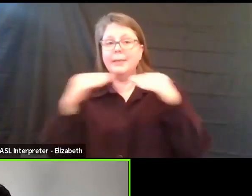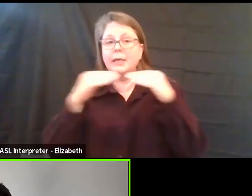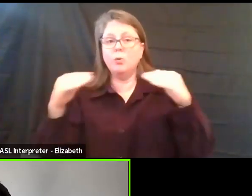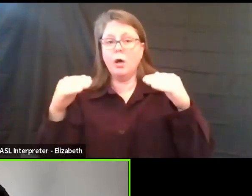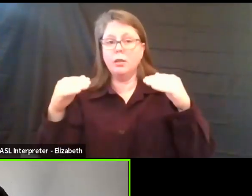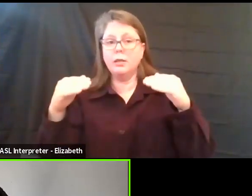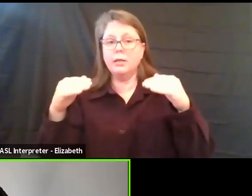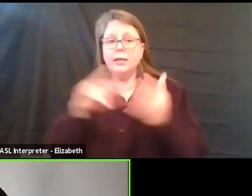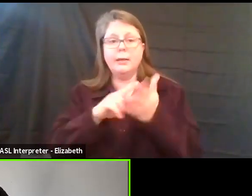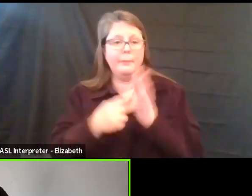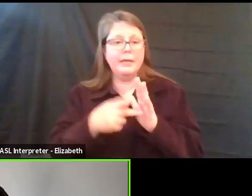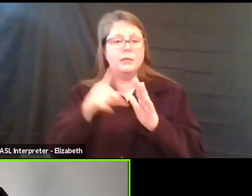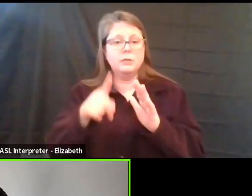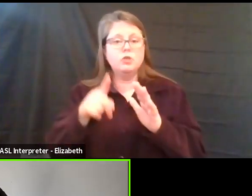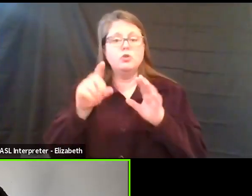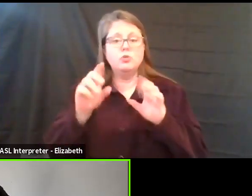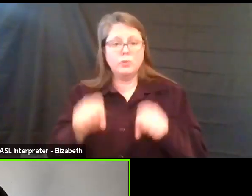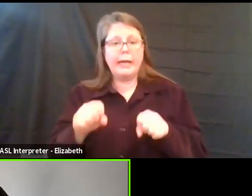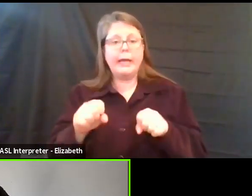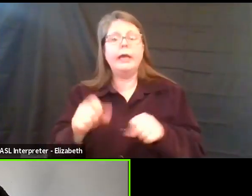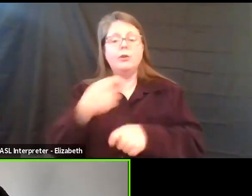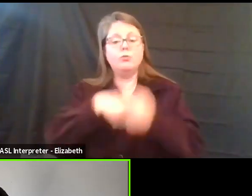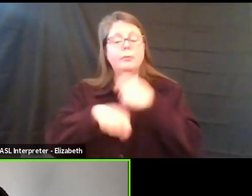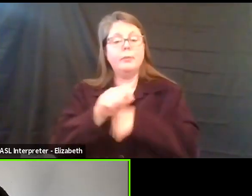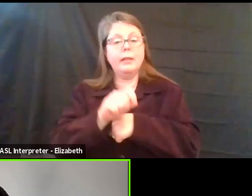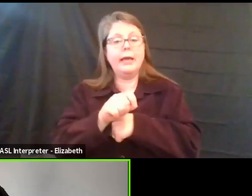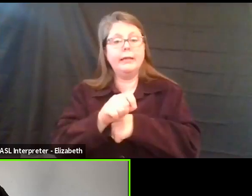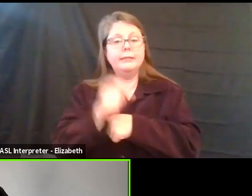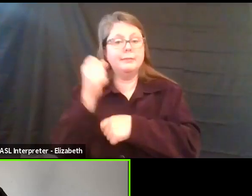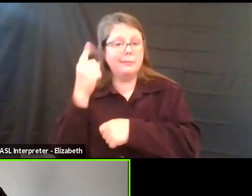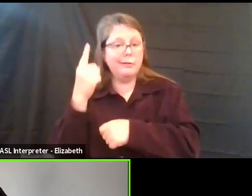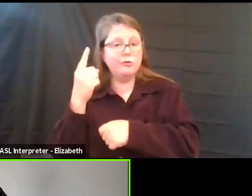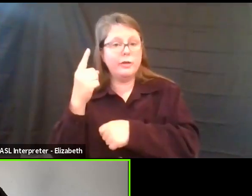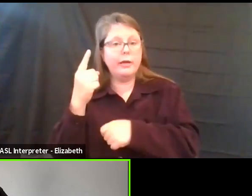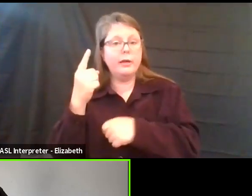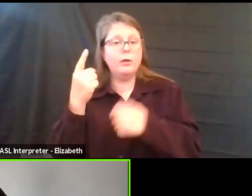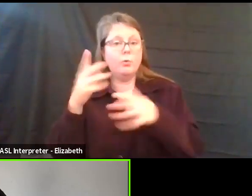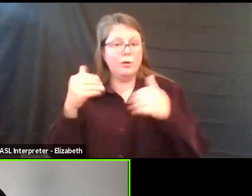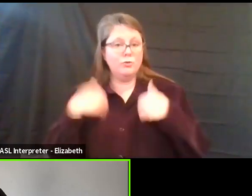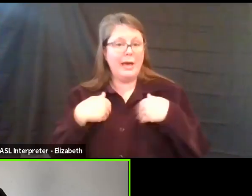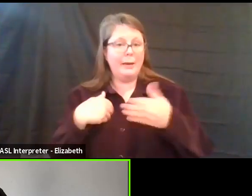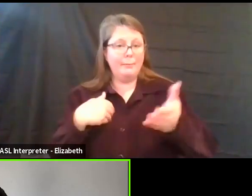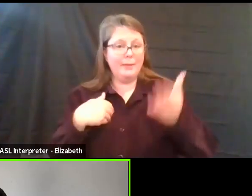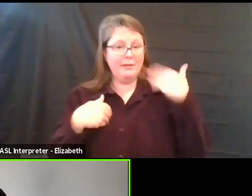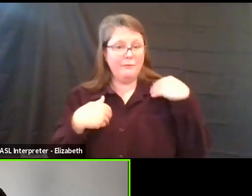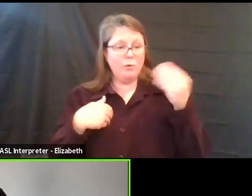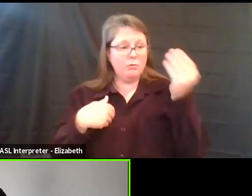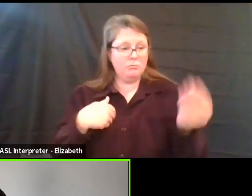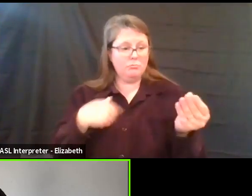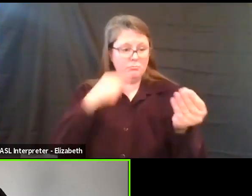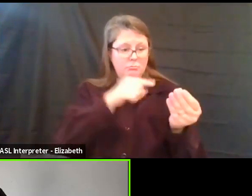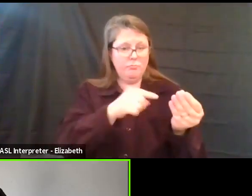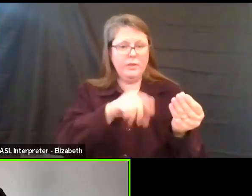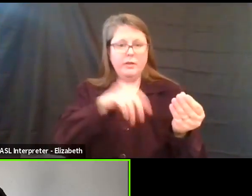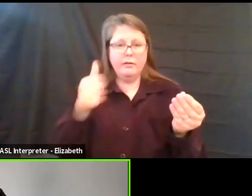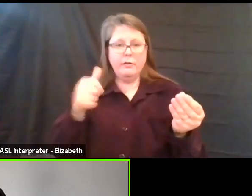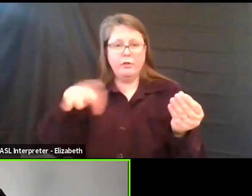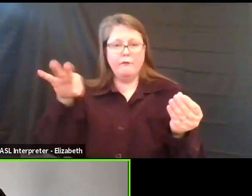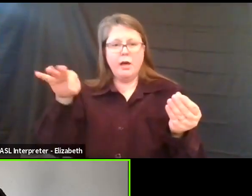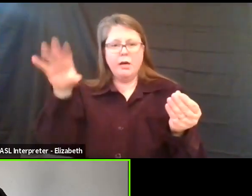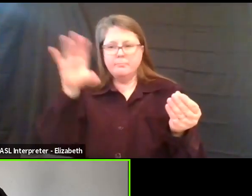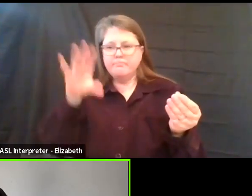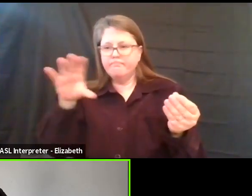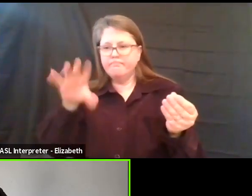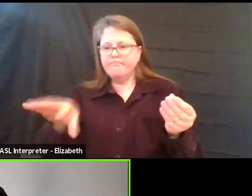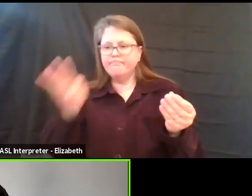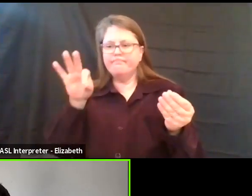property that is the same or substantially similar to the property you lost. And for that, you want to pay